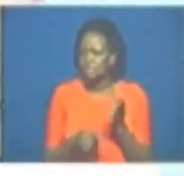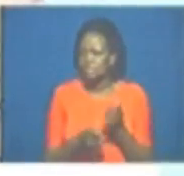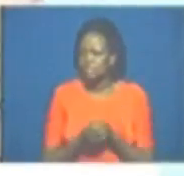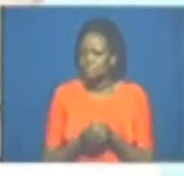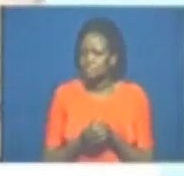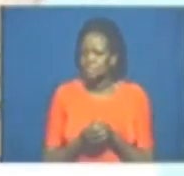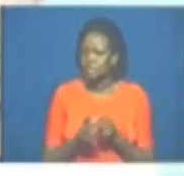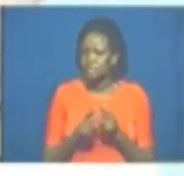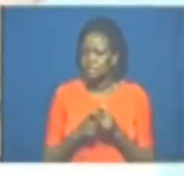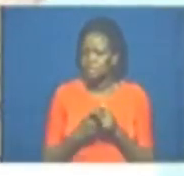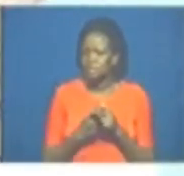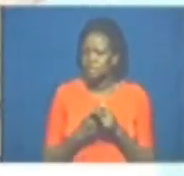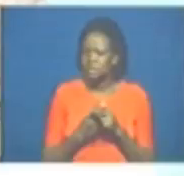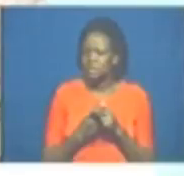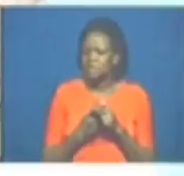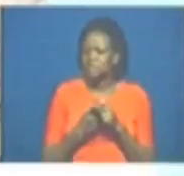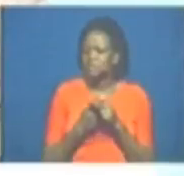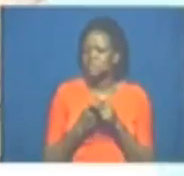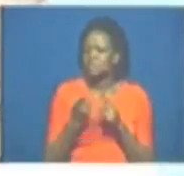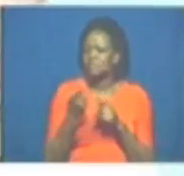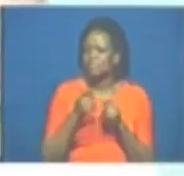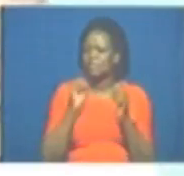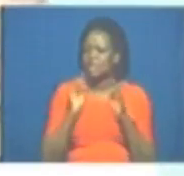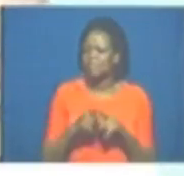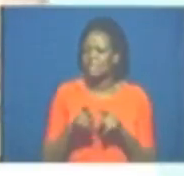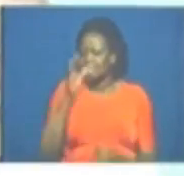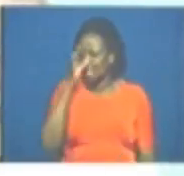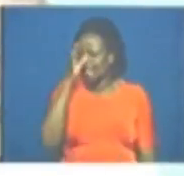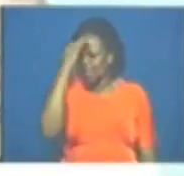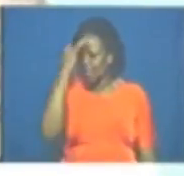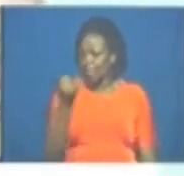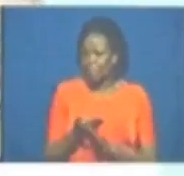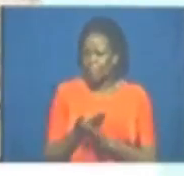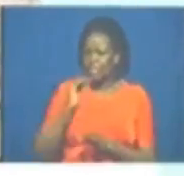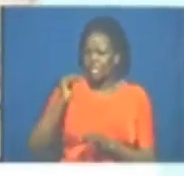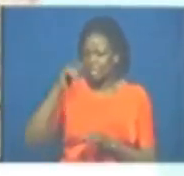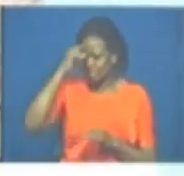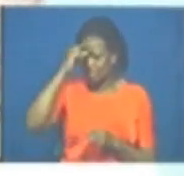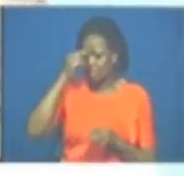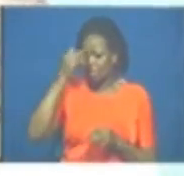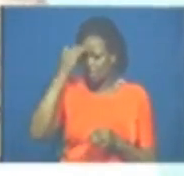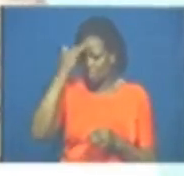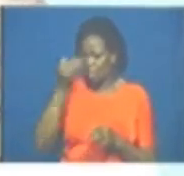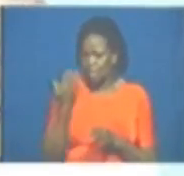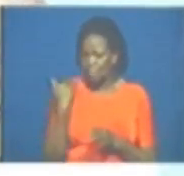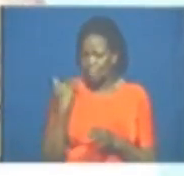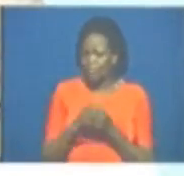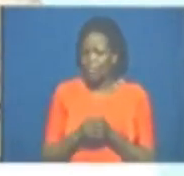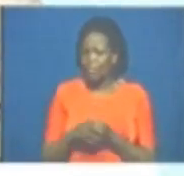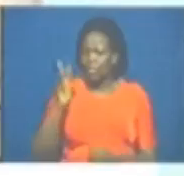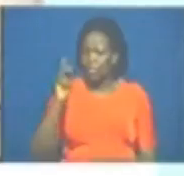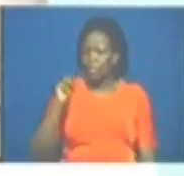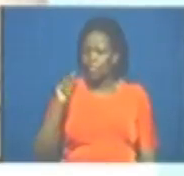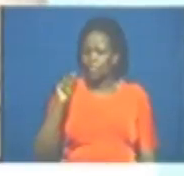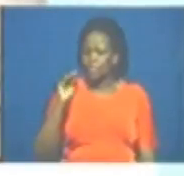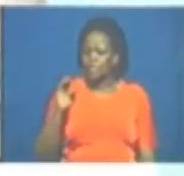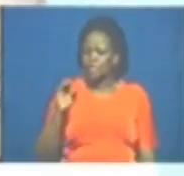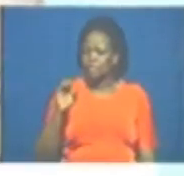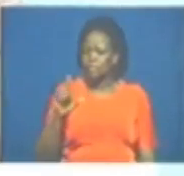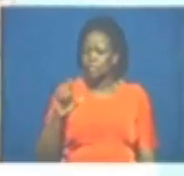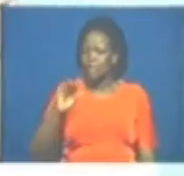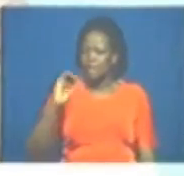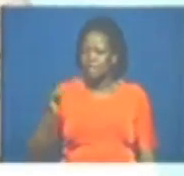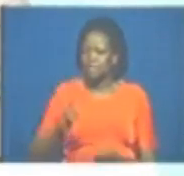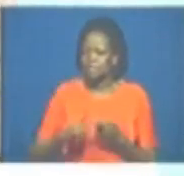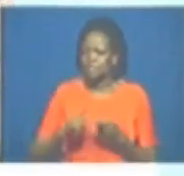from scratch, which is a lie. Because the county governments were existing. We had the municipal council, we had the county council, we had the town councils. So they